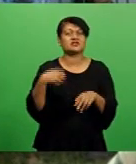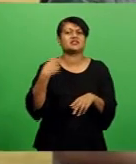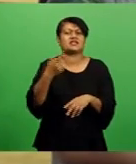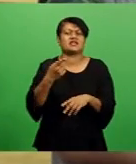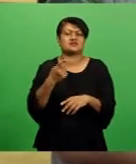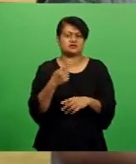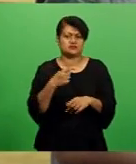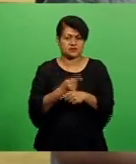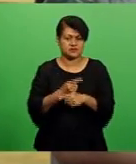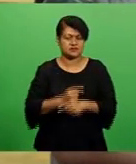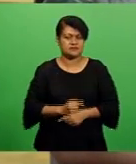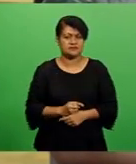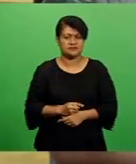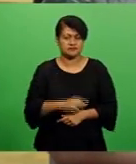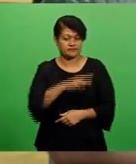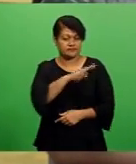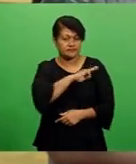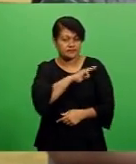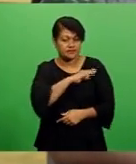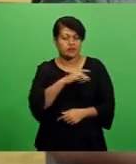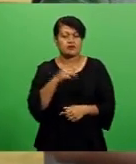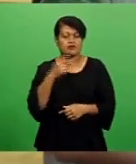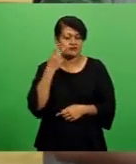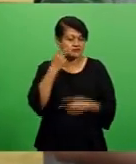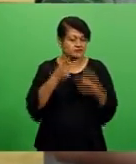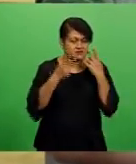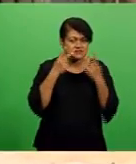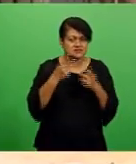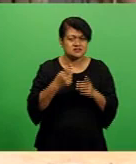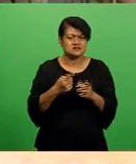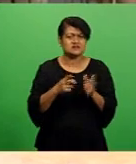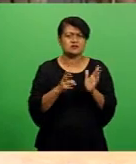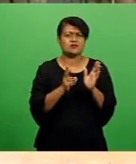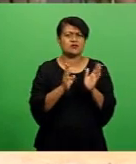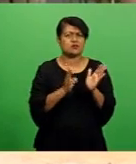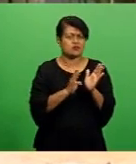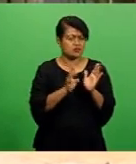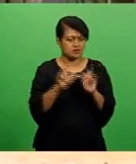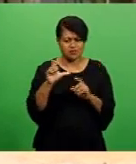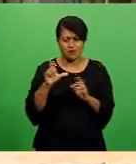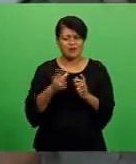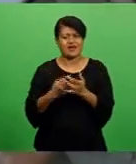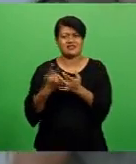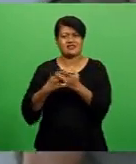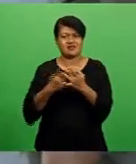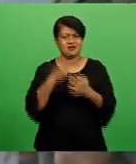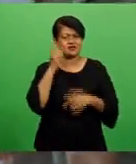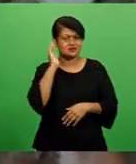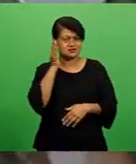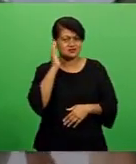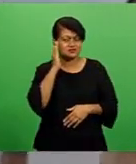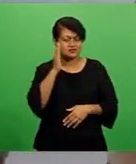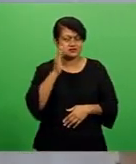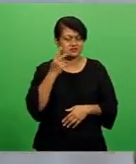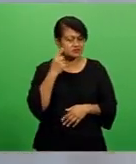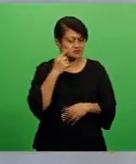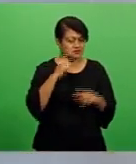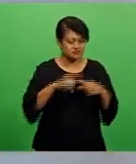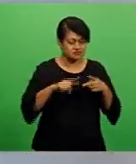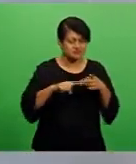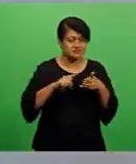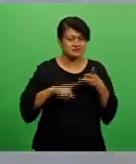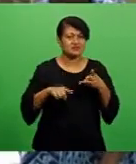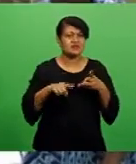weeks. Bainimarama also visited Lomboi Sanatan Primary School, Lekutu Secondary School, Monindevo Sanatan